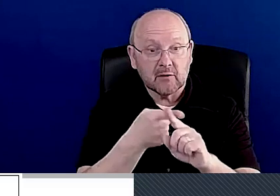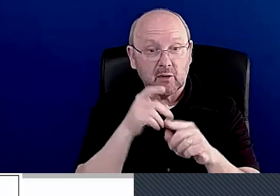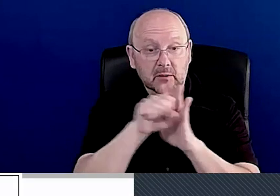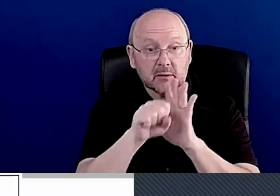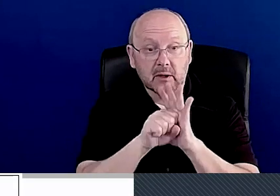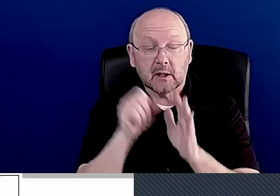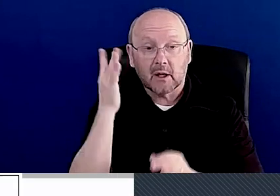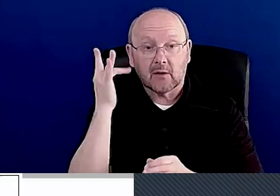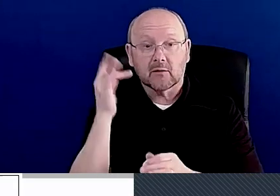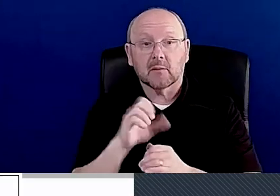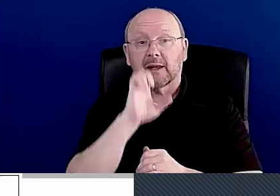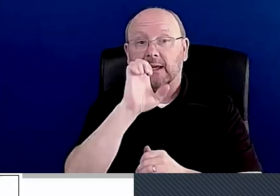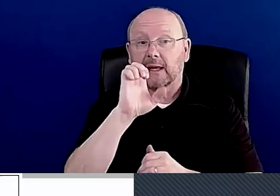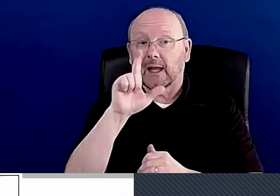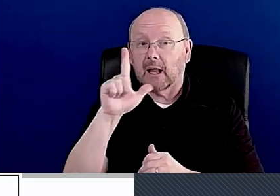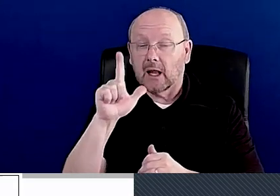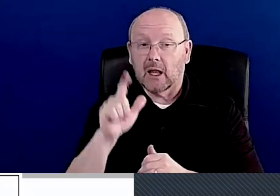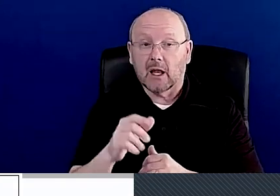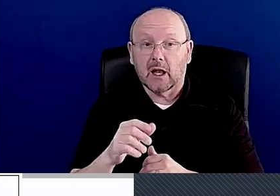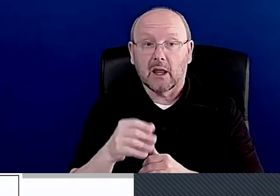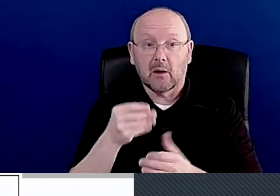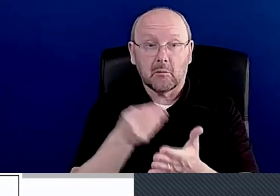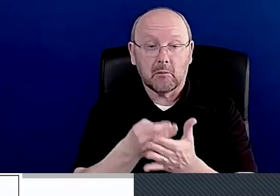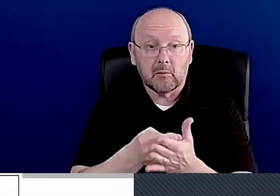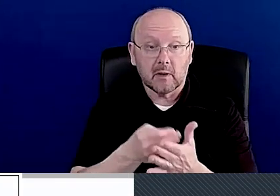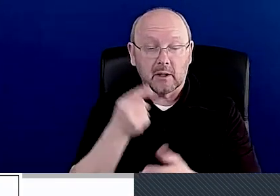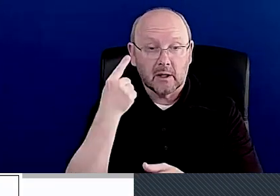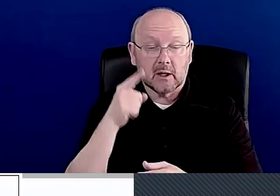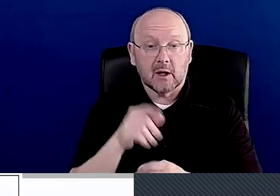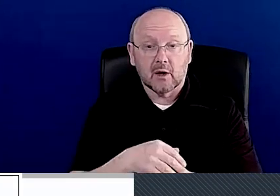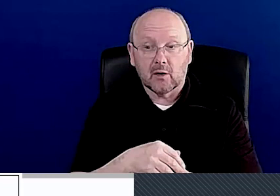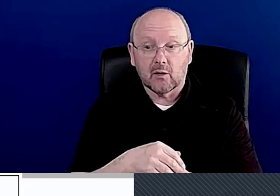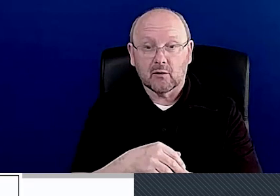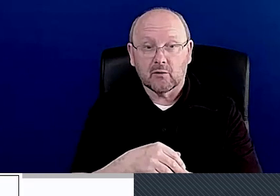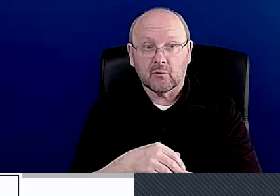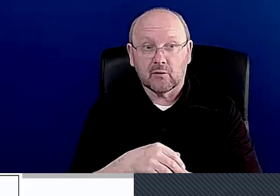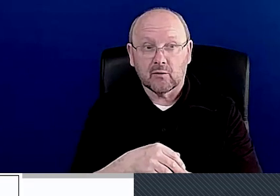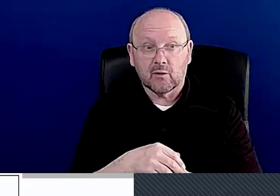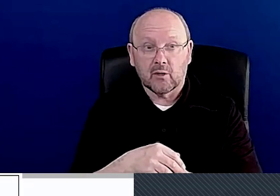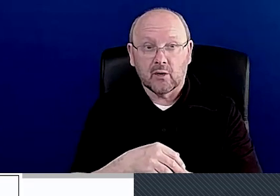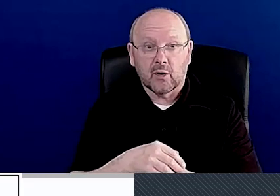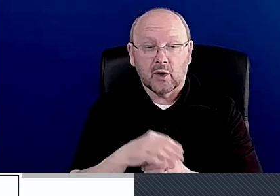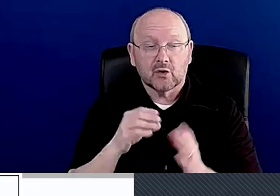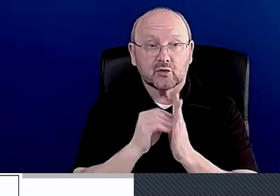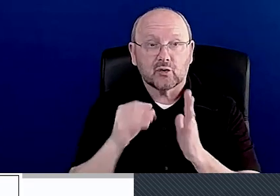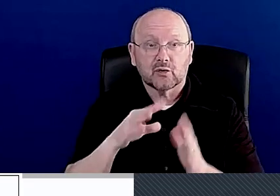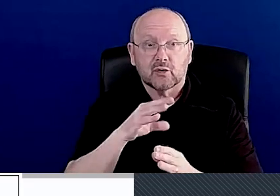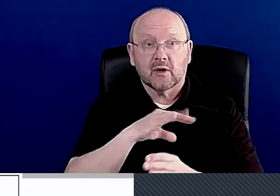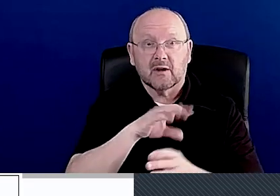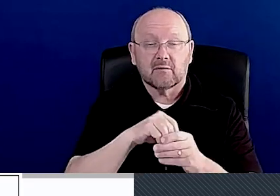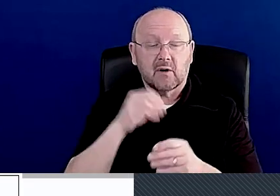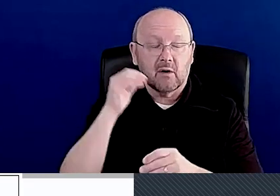an ELL grant for students who are in adult schools and community colleges partnership for those going